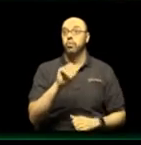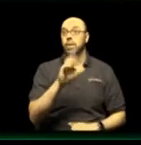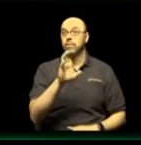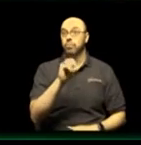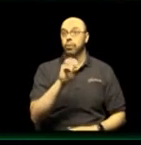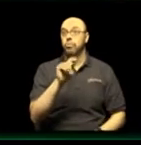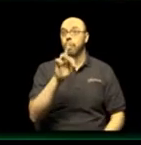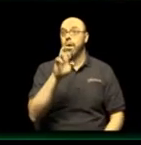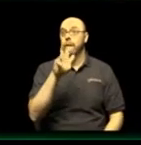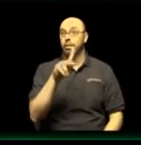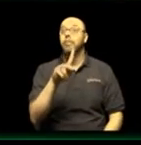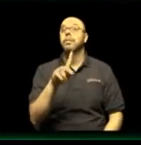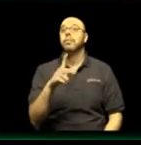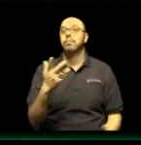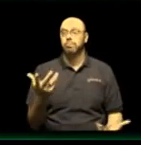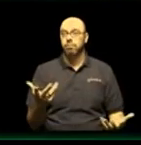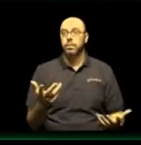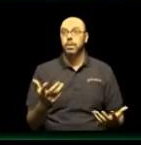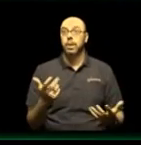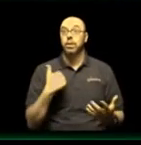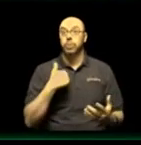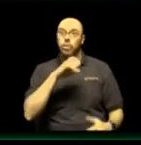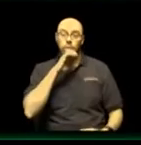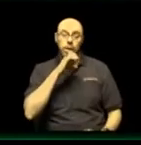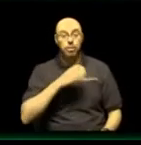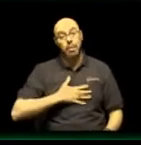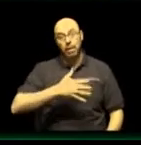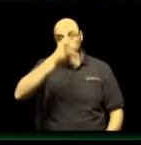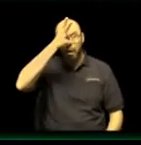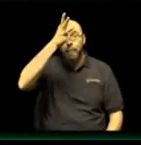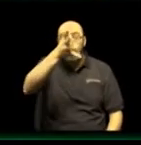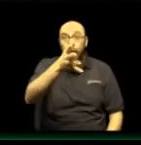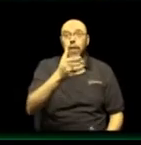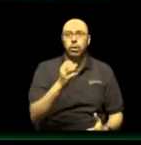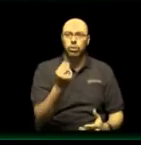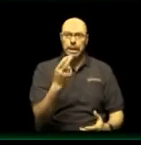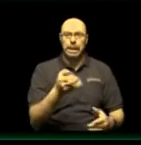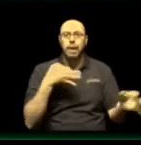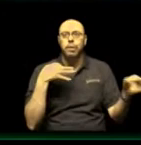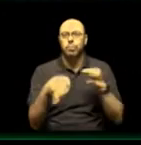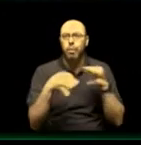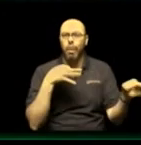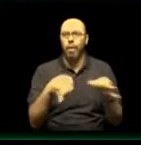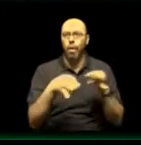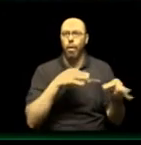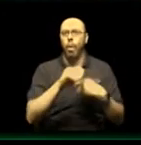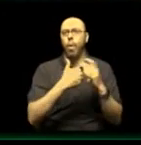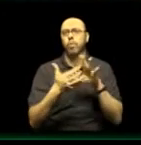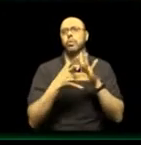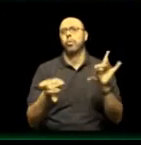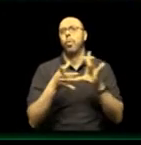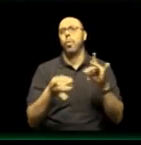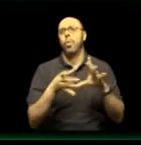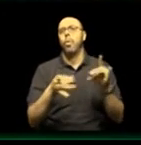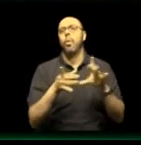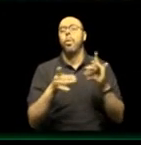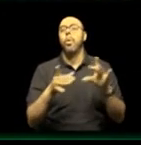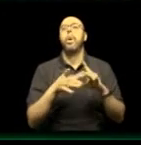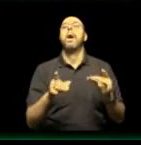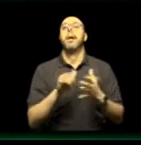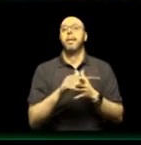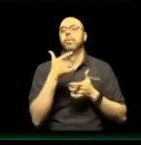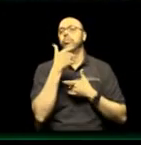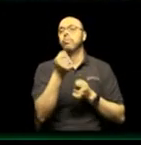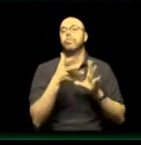Mm-hmm. And she watched my grandfather, so she explained to me her own story. Yeah. So it was an